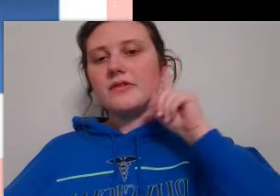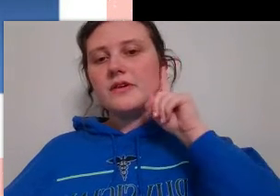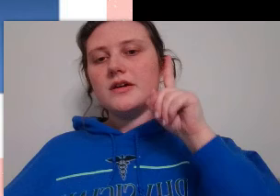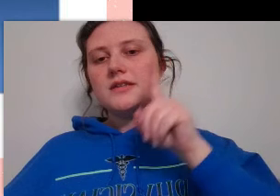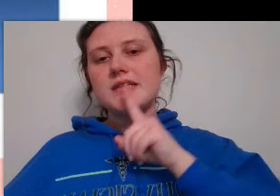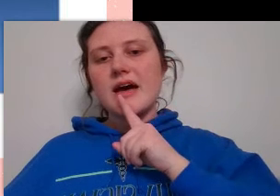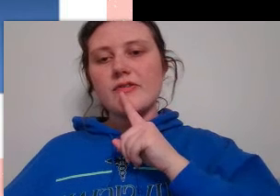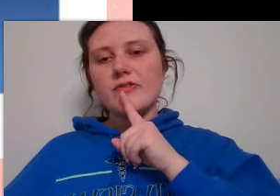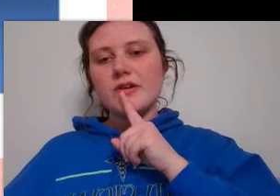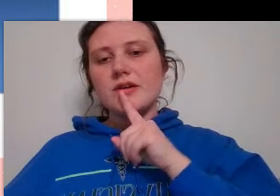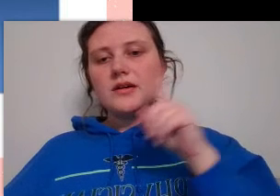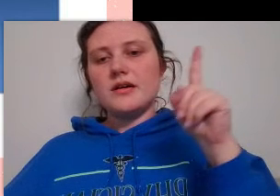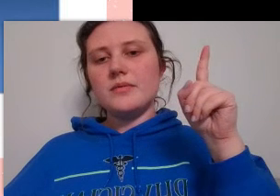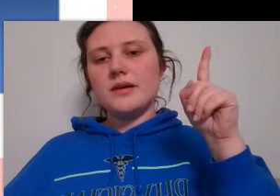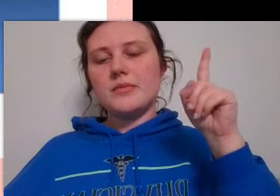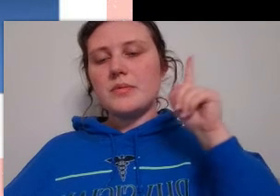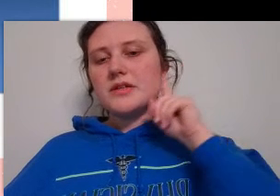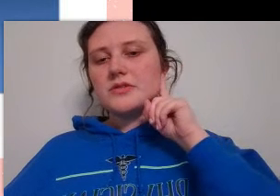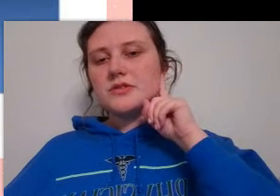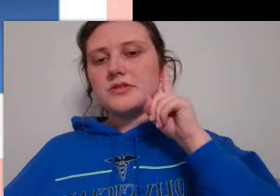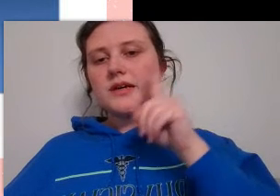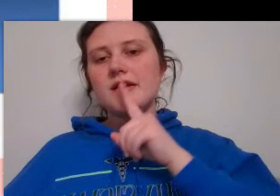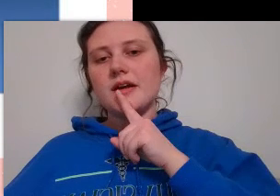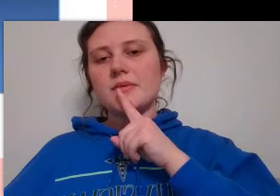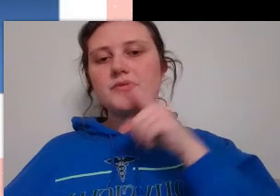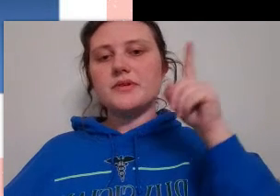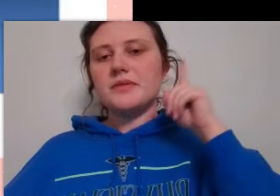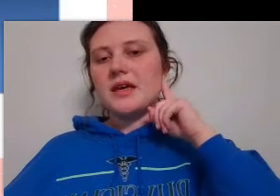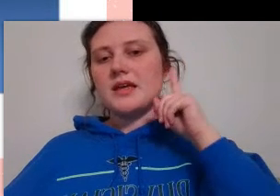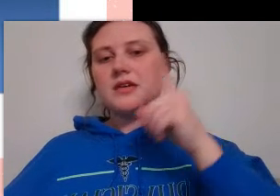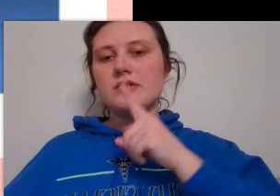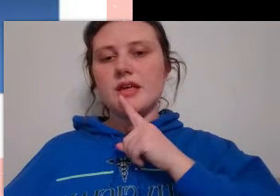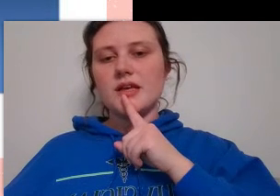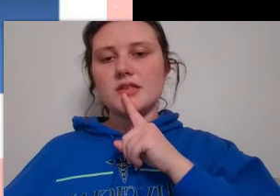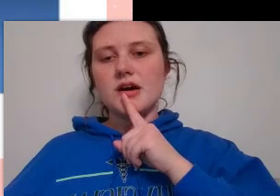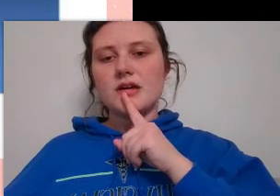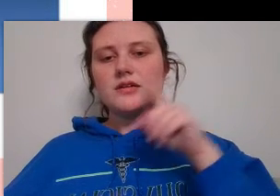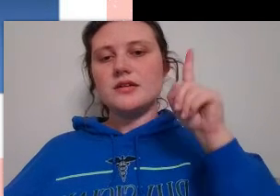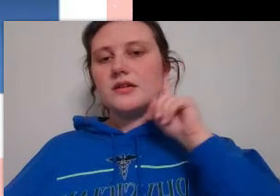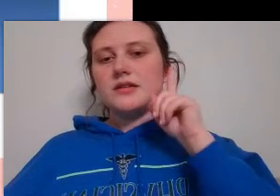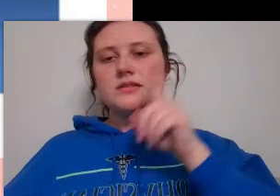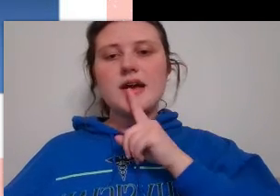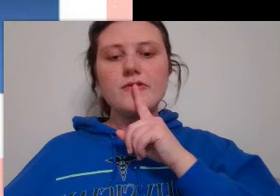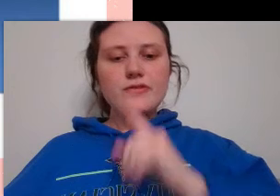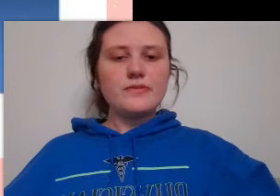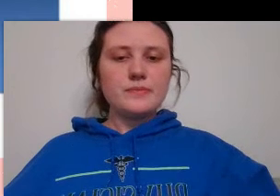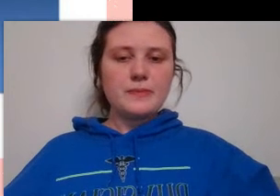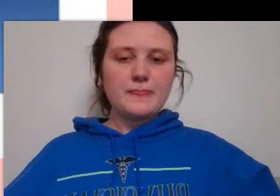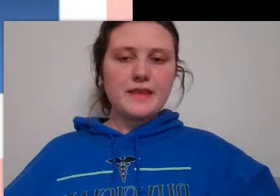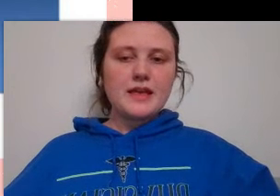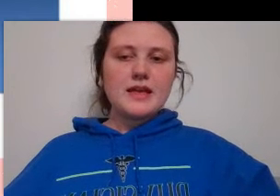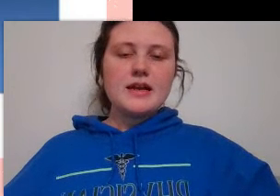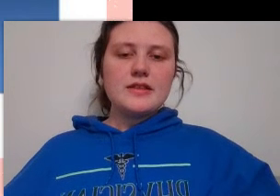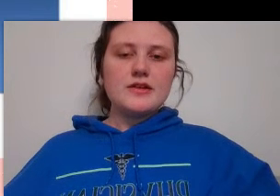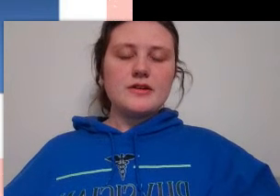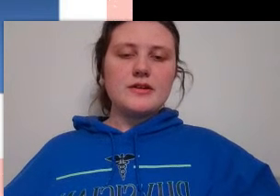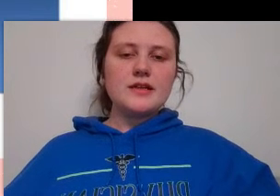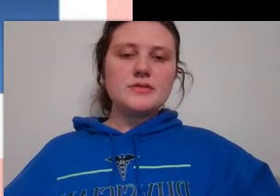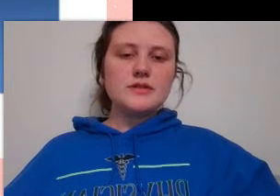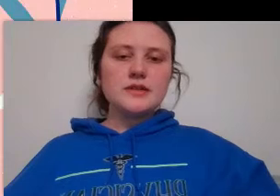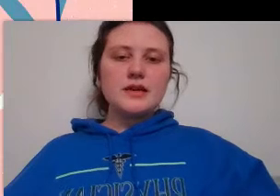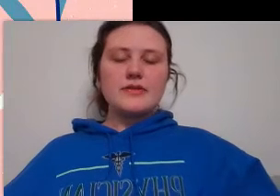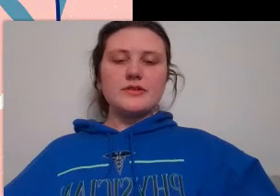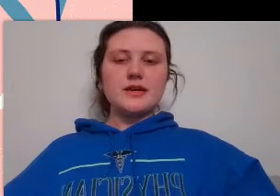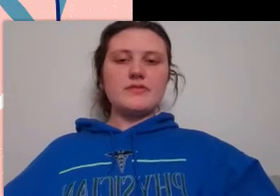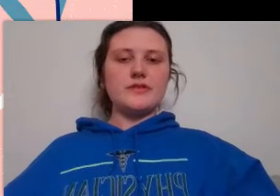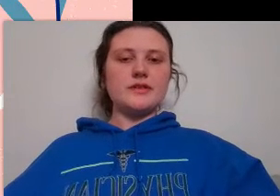to your mouth. Deaf. And remember I told you it kind of comes from can't hear, can't talk. Deaf. Then our